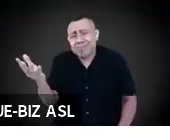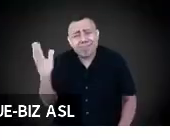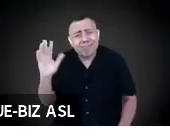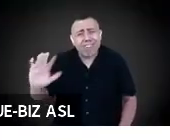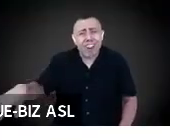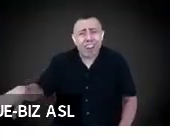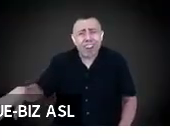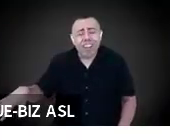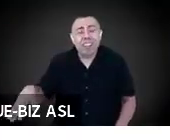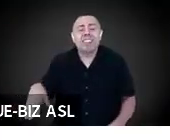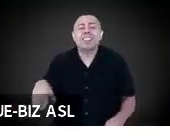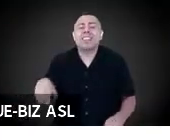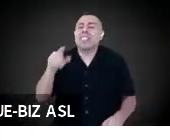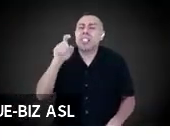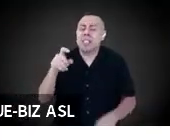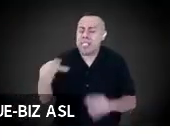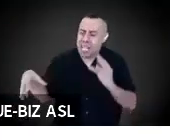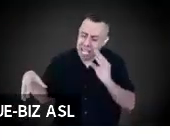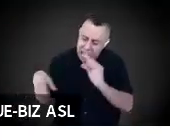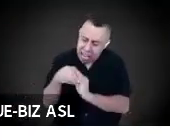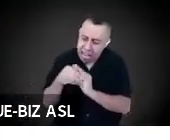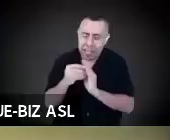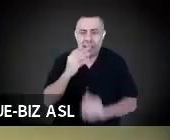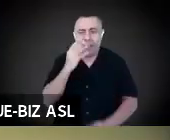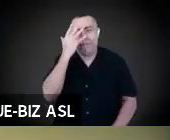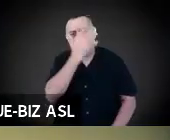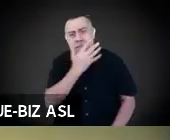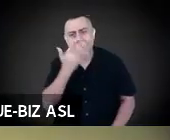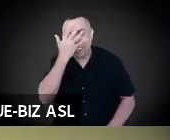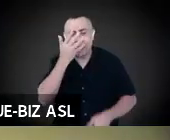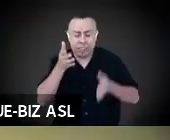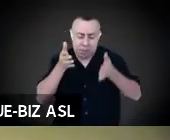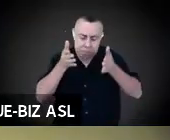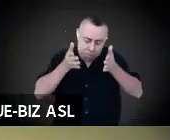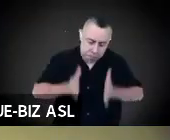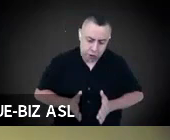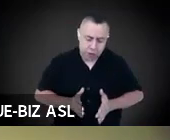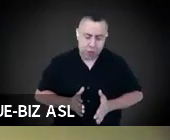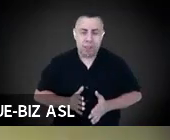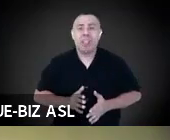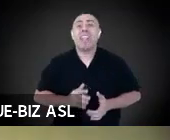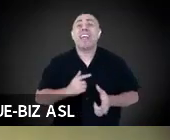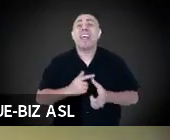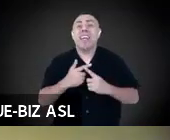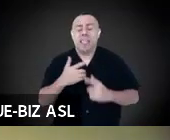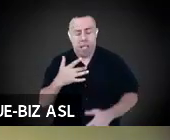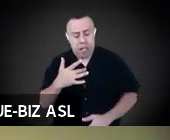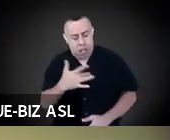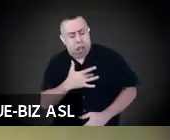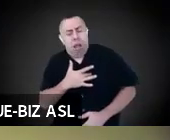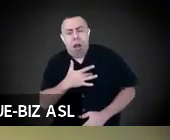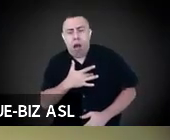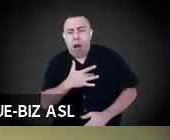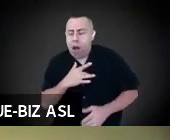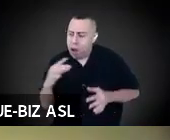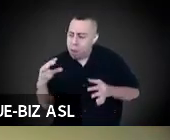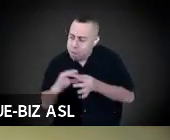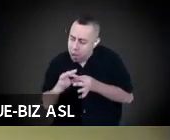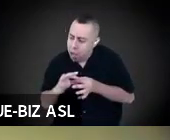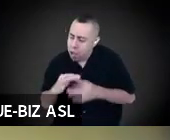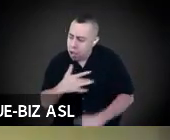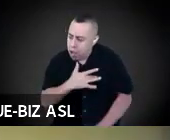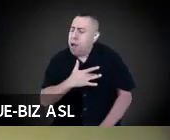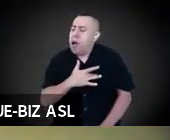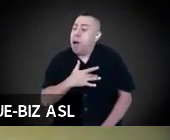that people can understand that this is something that has happened,